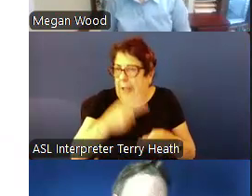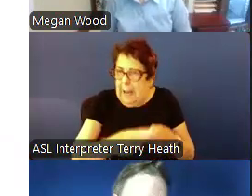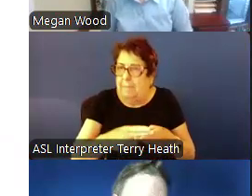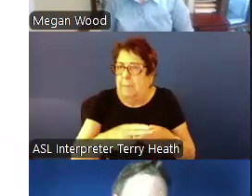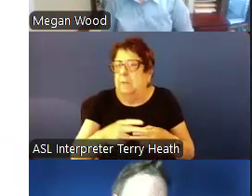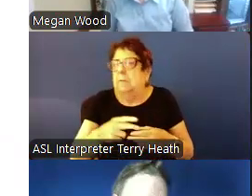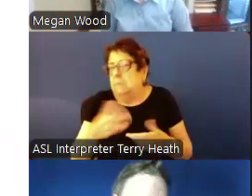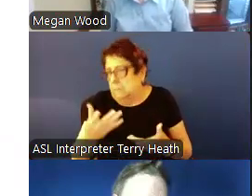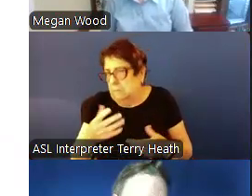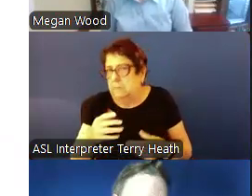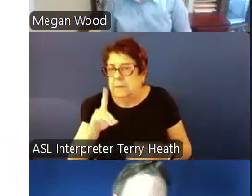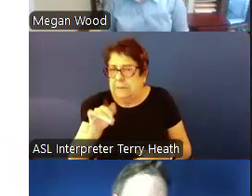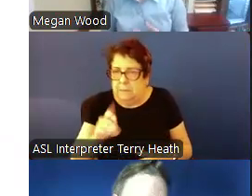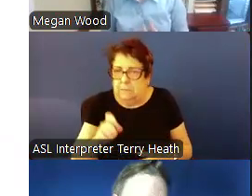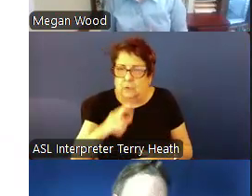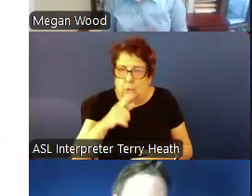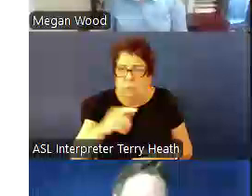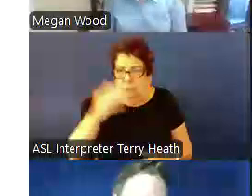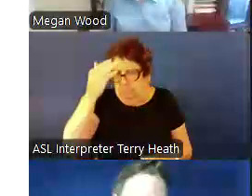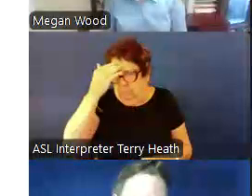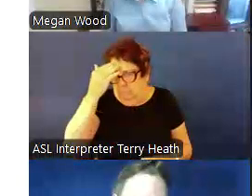and forth if we need to do that.